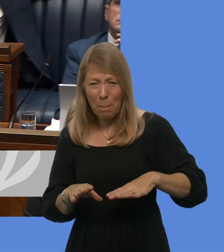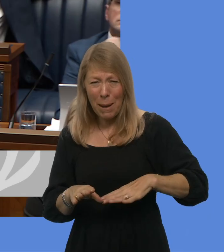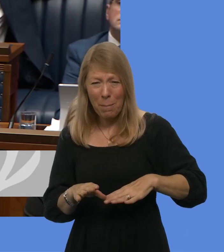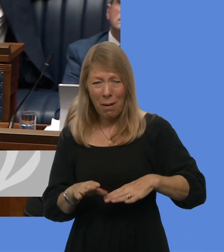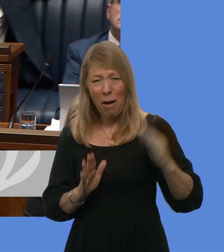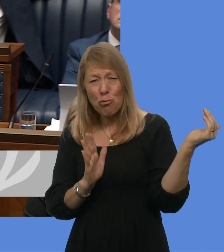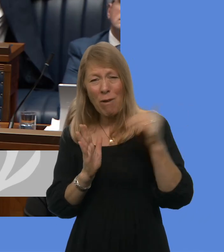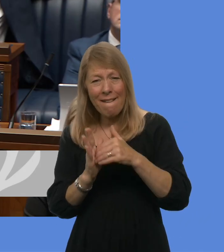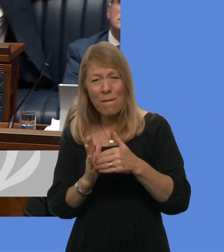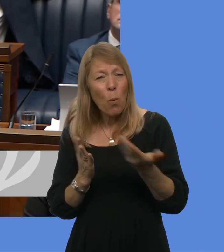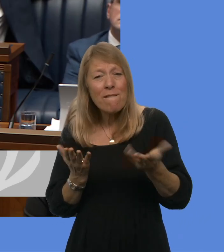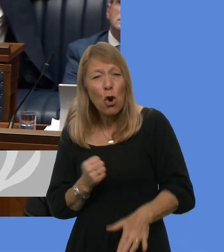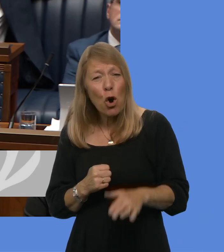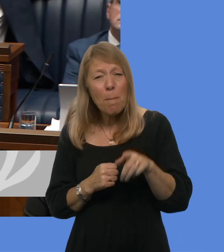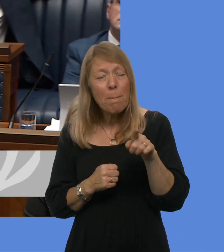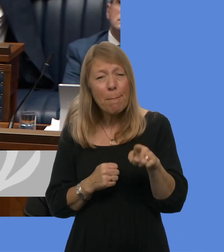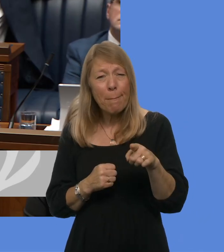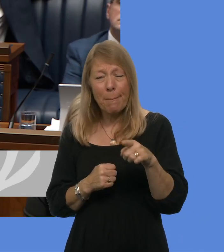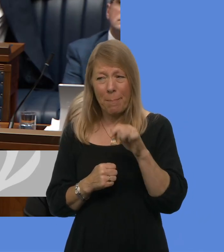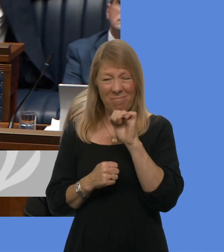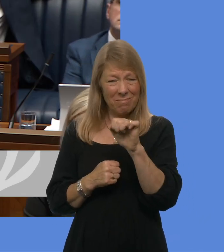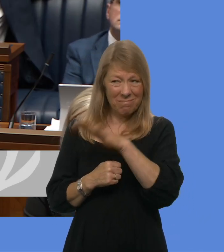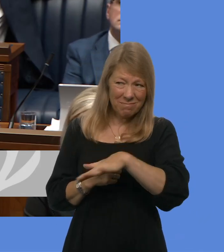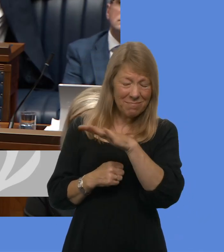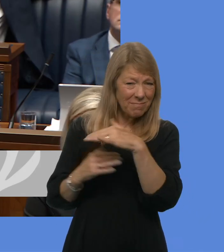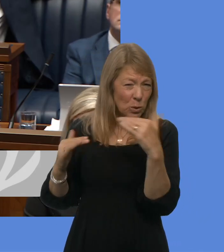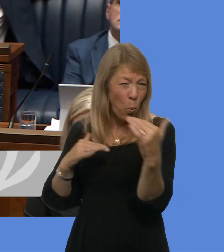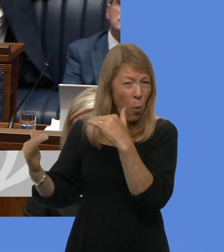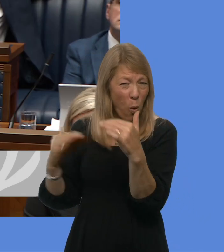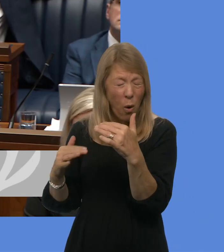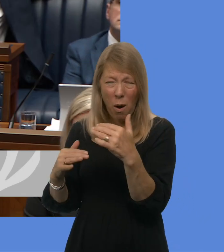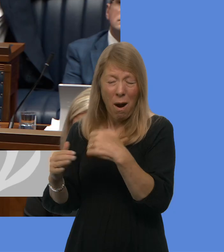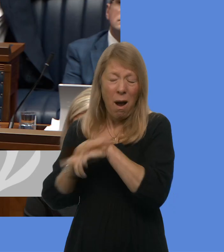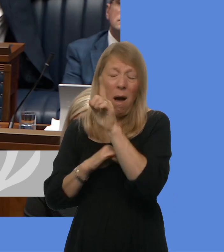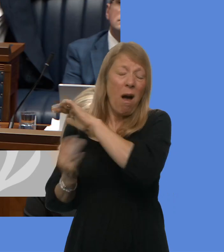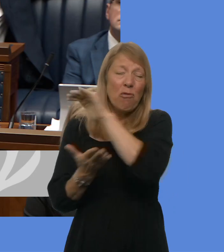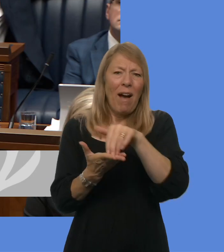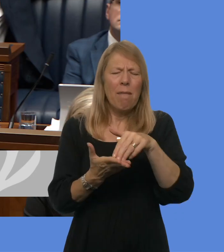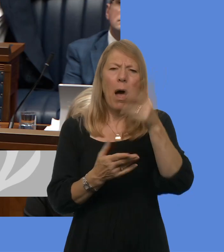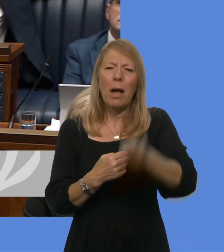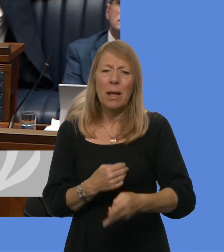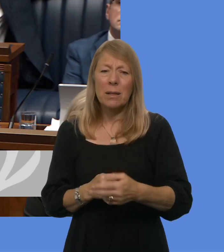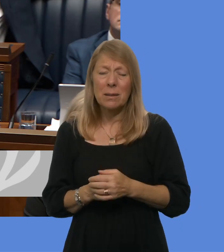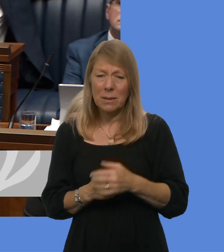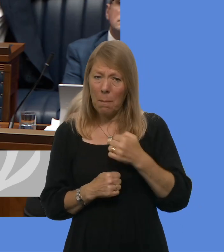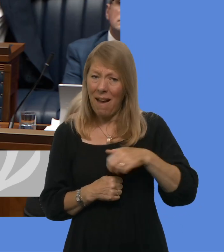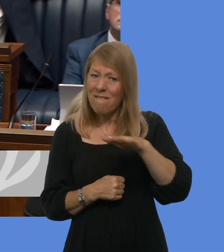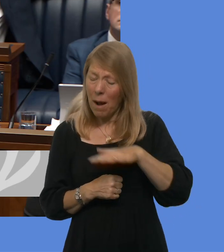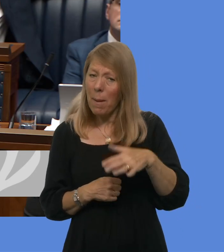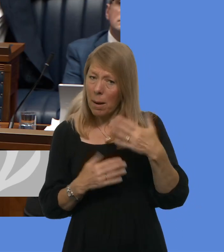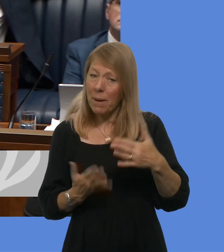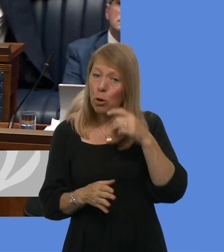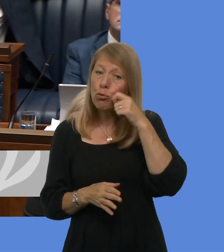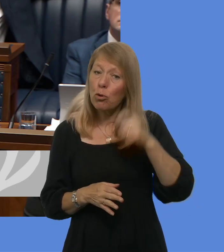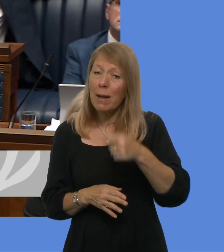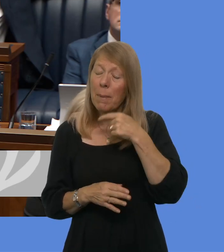My own family provided support to a Ukrainian family, housed in my parents' home 3 children housed in and went to school